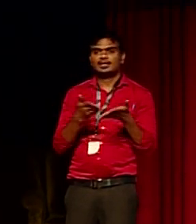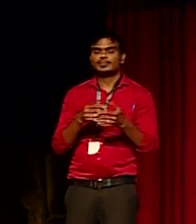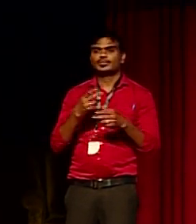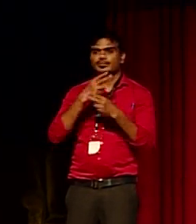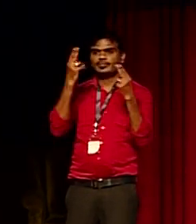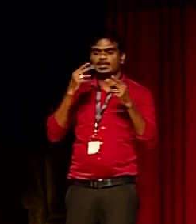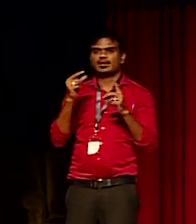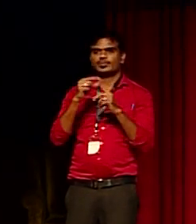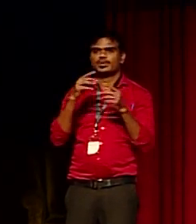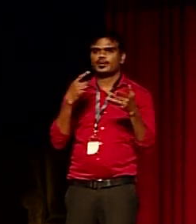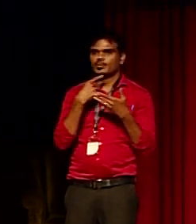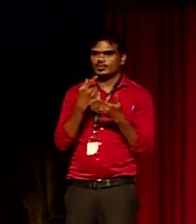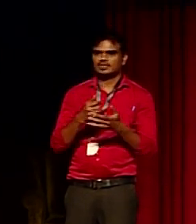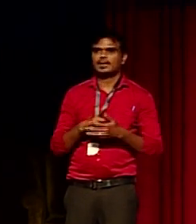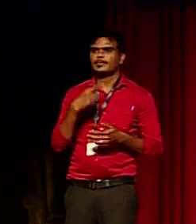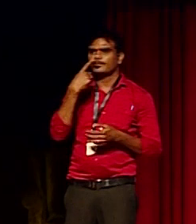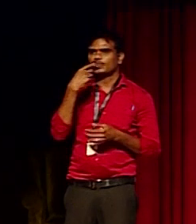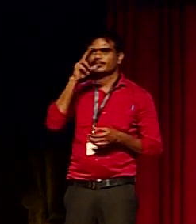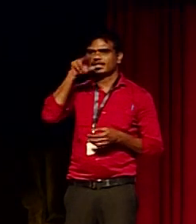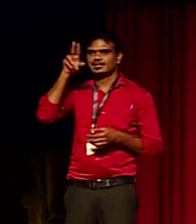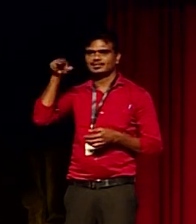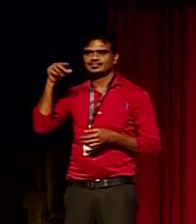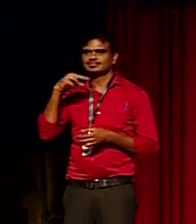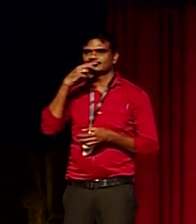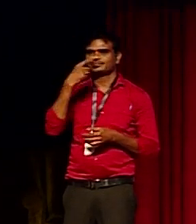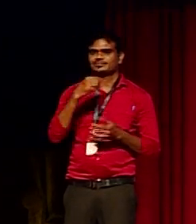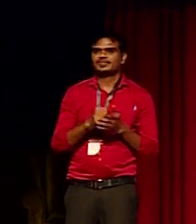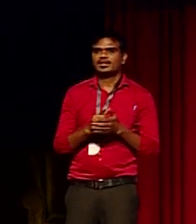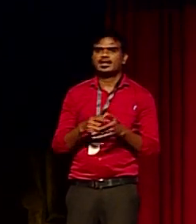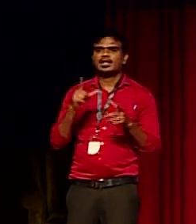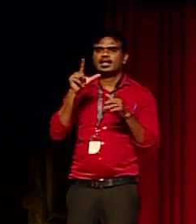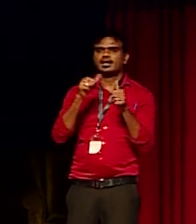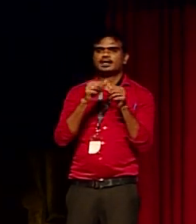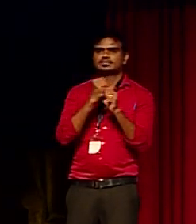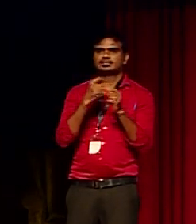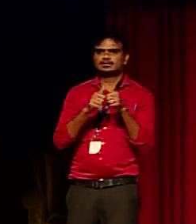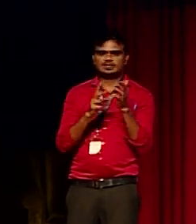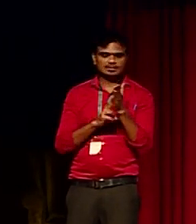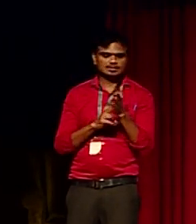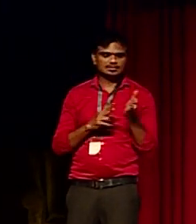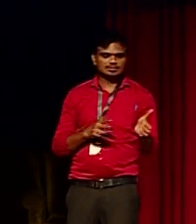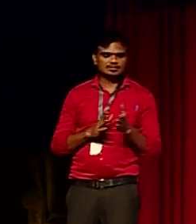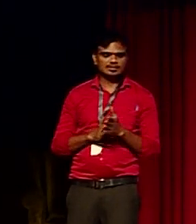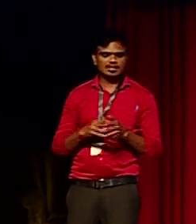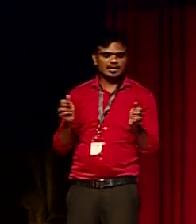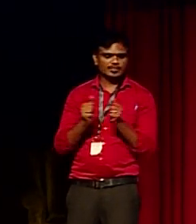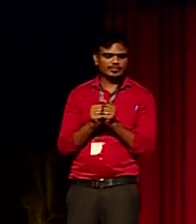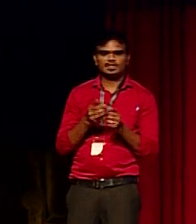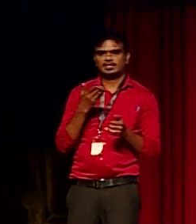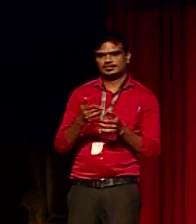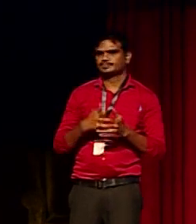his portrait with his mouth. He's a mouth painter. This is Lavyansh. Cadbury's did an ad on us on